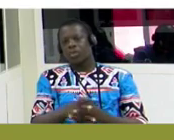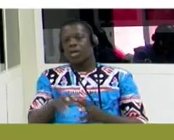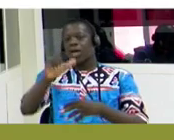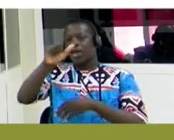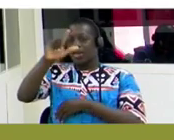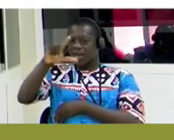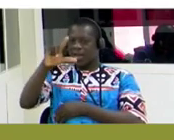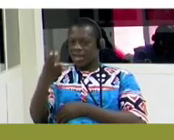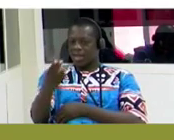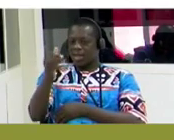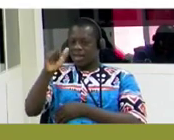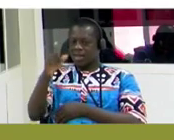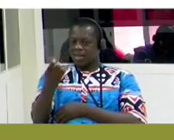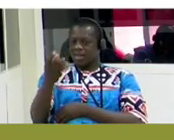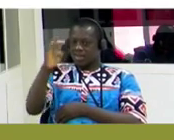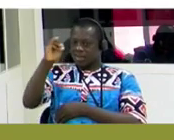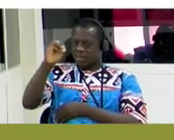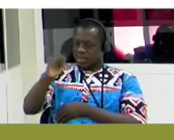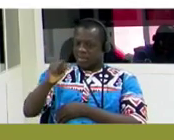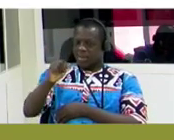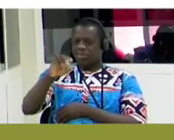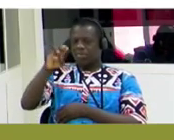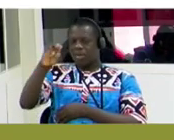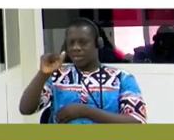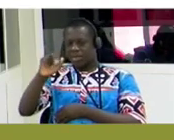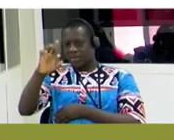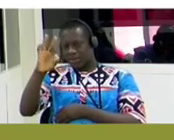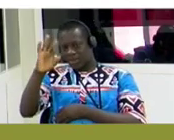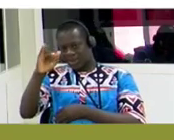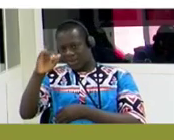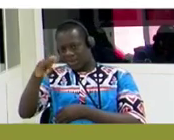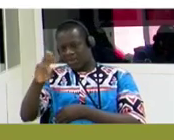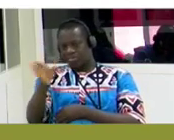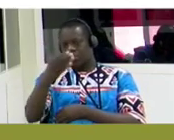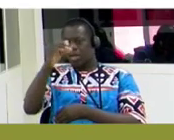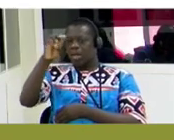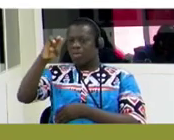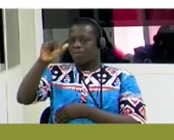Martin, Simon Lapikor, Omar Ndur,